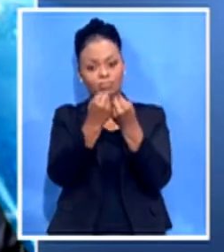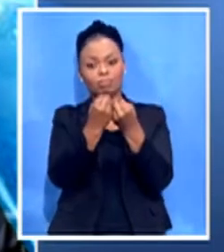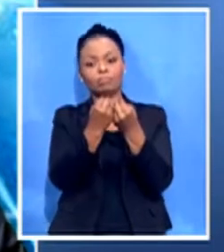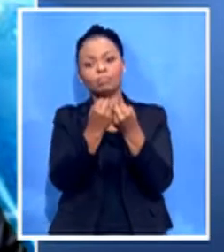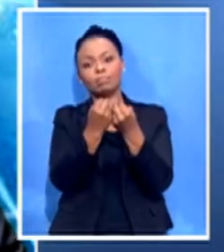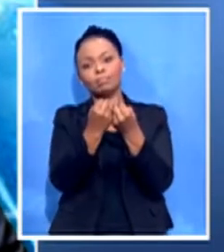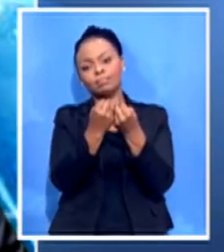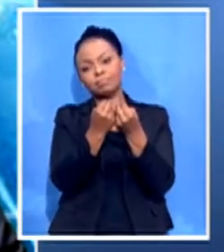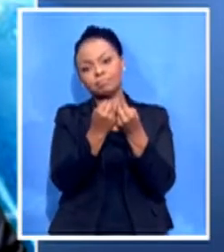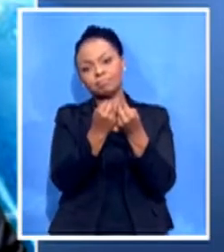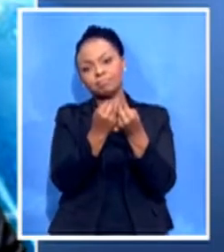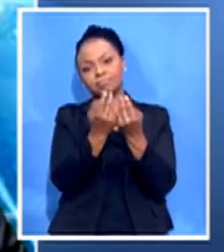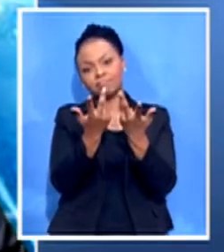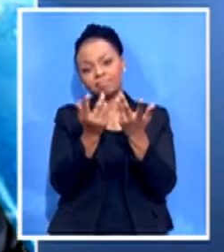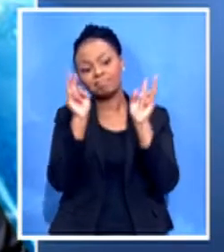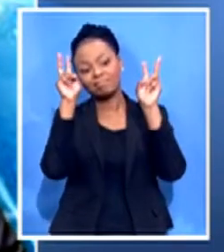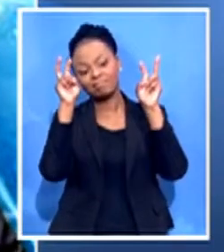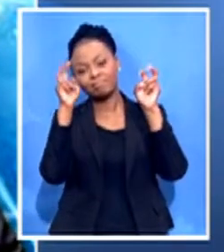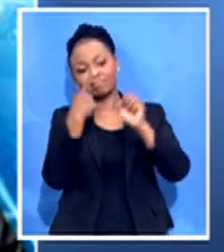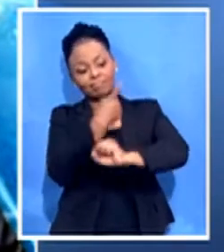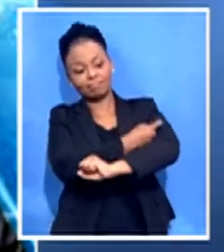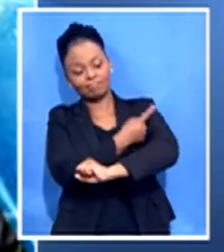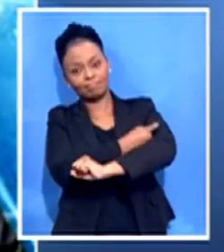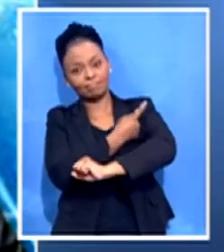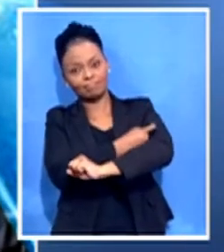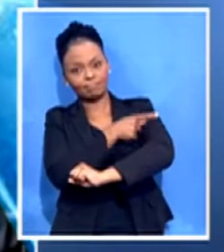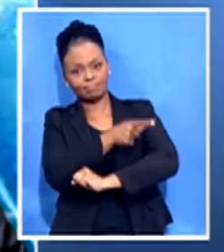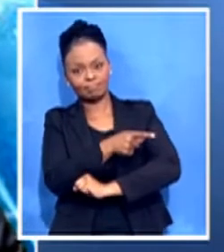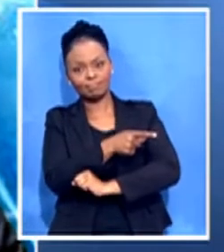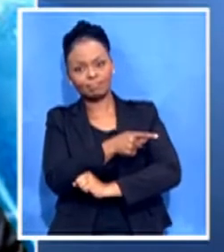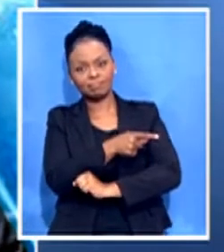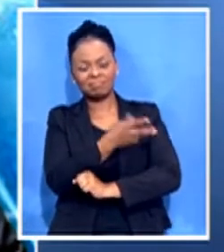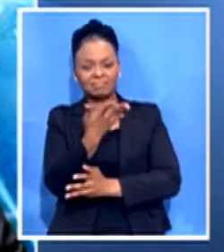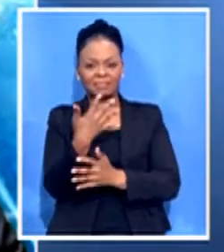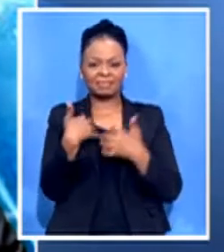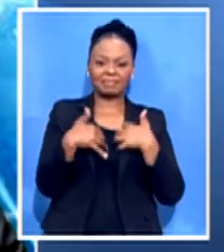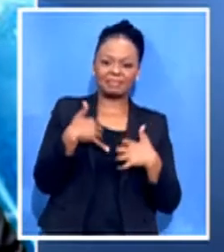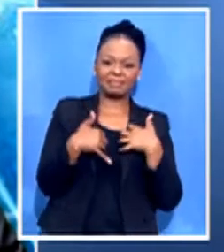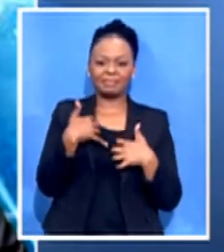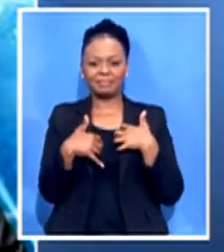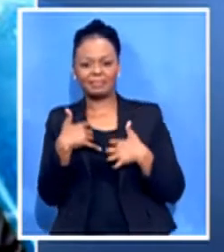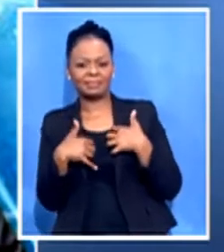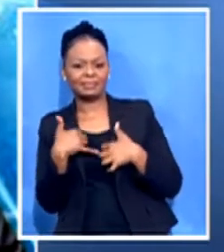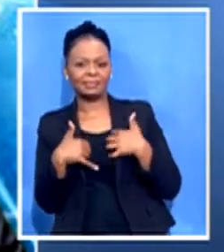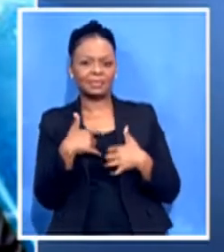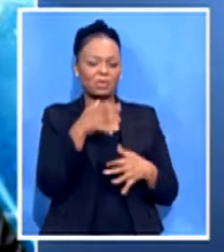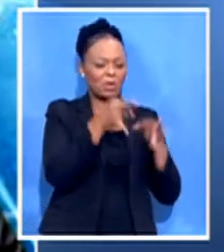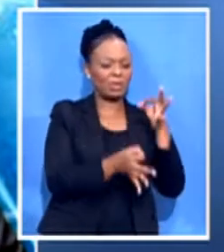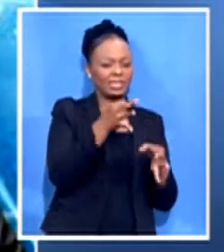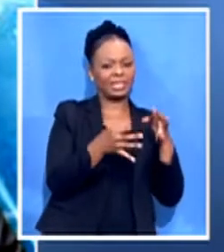the vaccines, has created tensions, geopolitical tensions. And fortunately, we